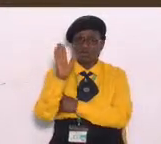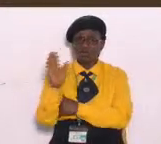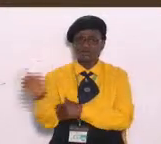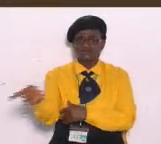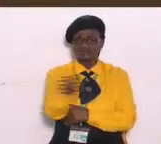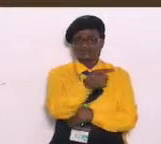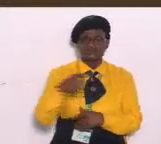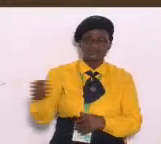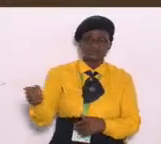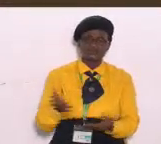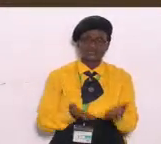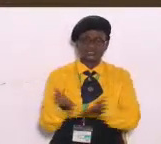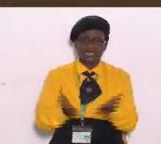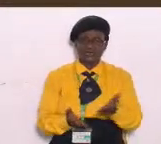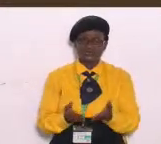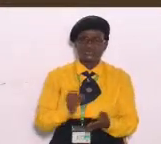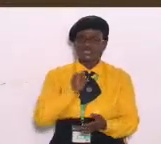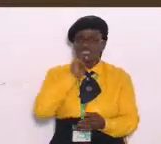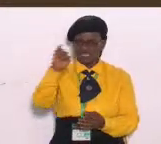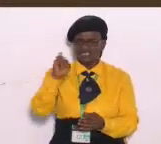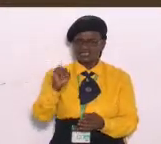is sovereign.